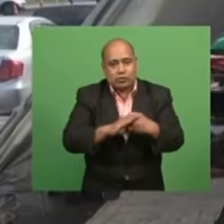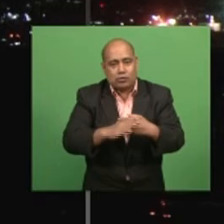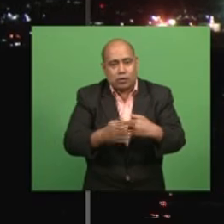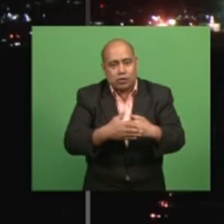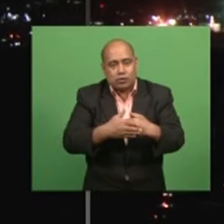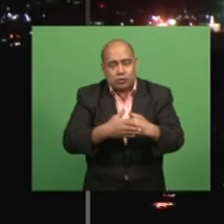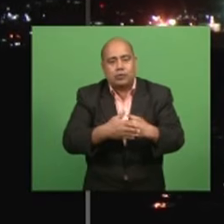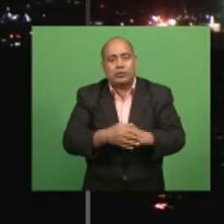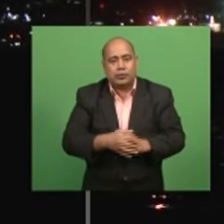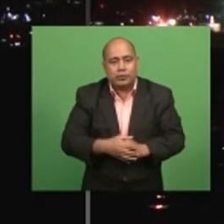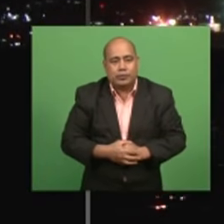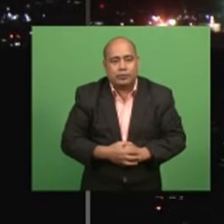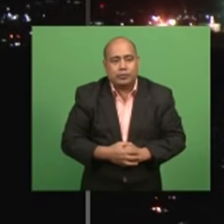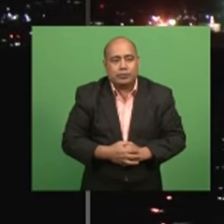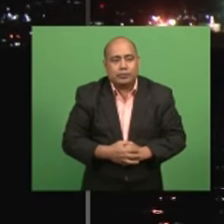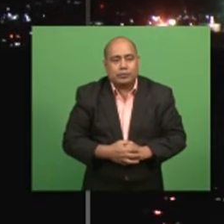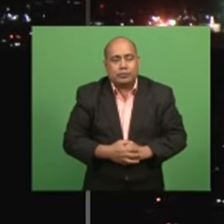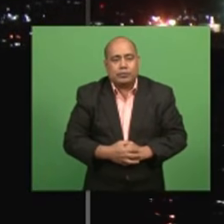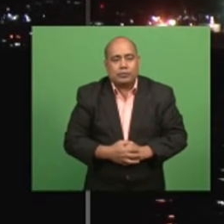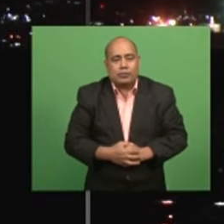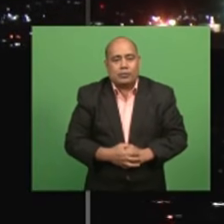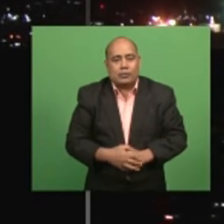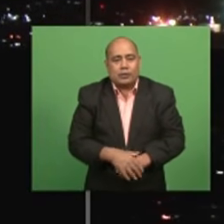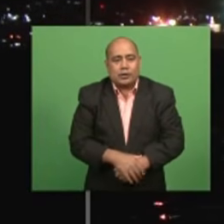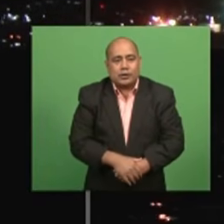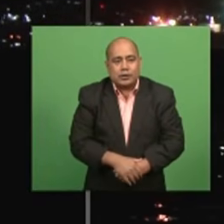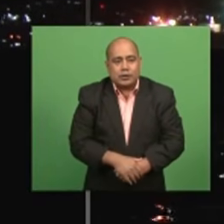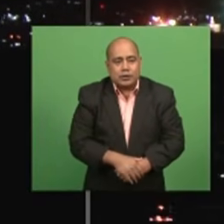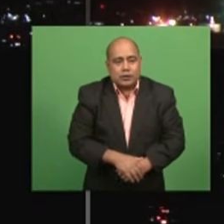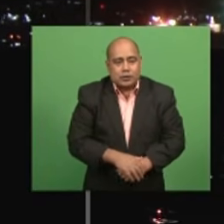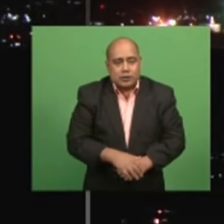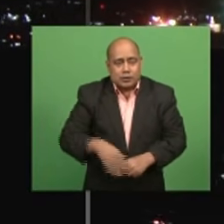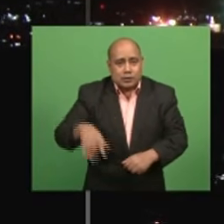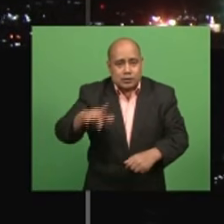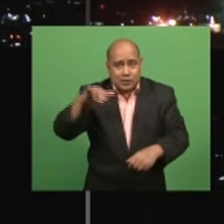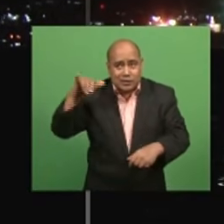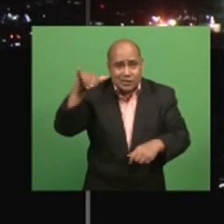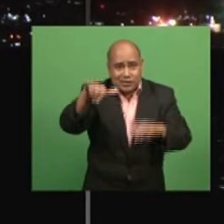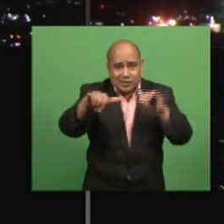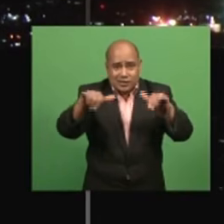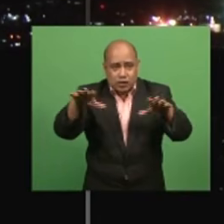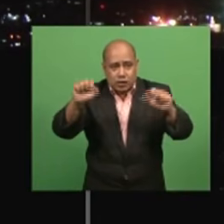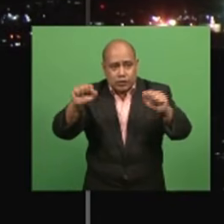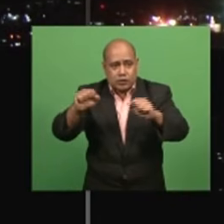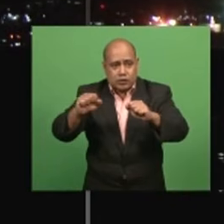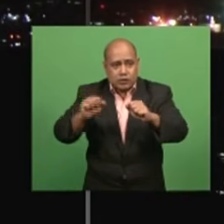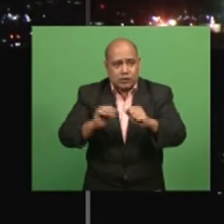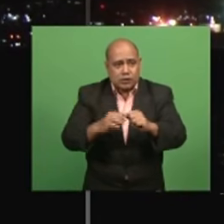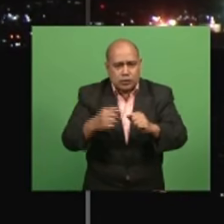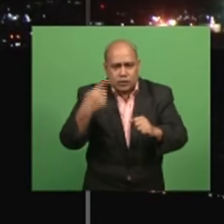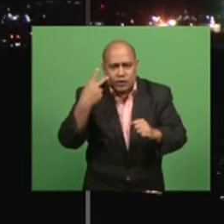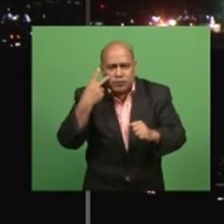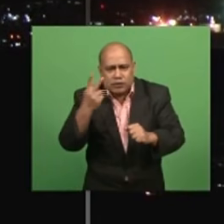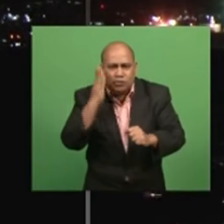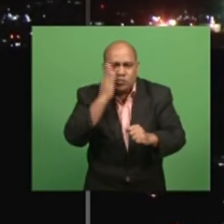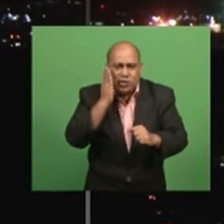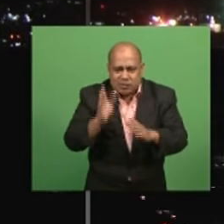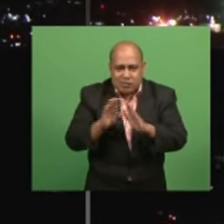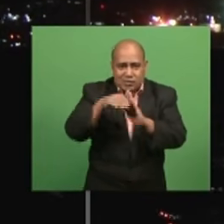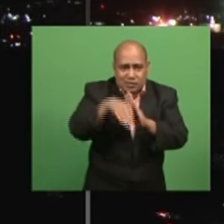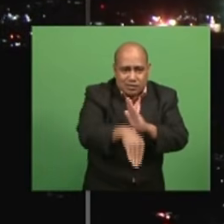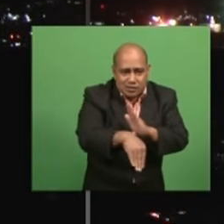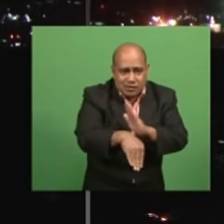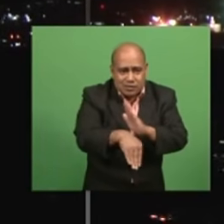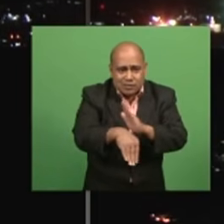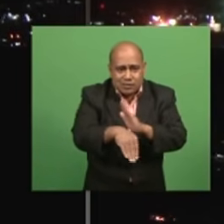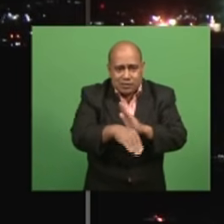News. The ceasing of flights and downturn of the tourism industry has not only affected exports, but the domestic